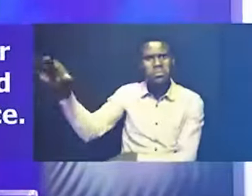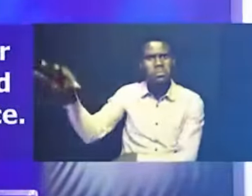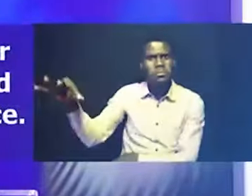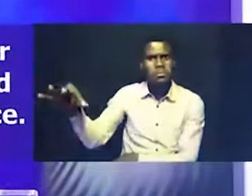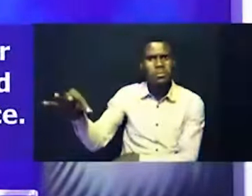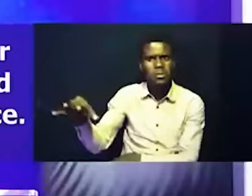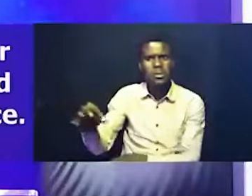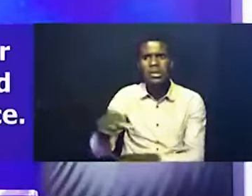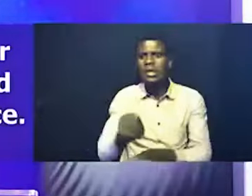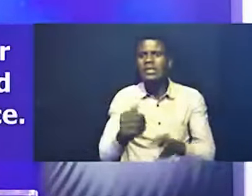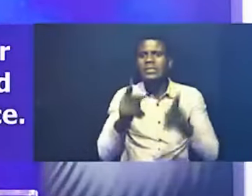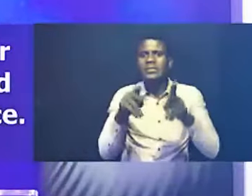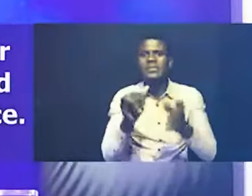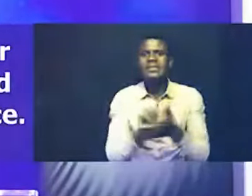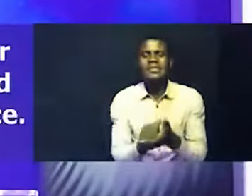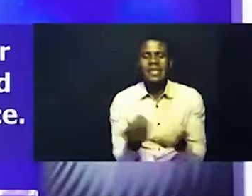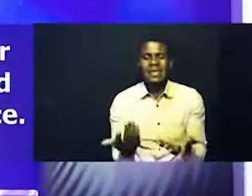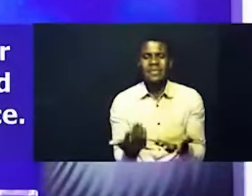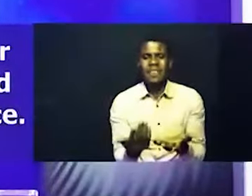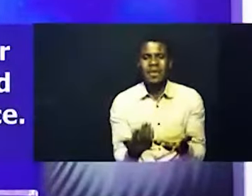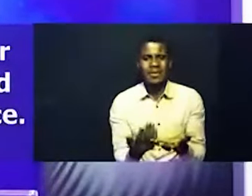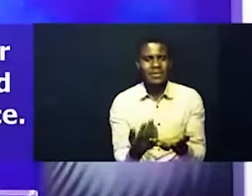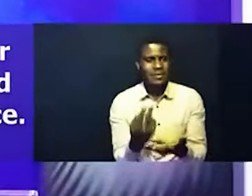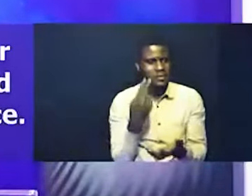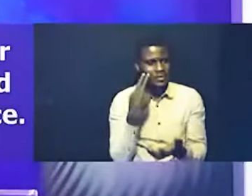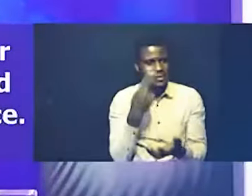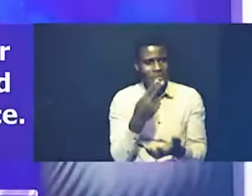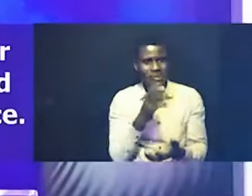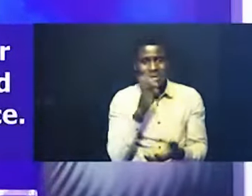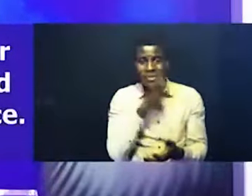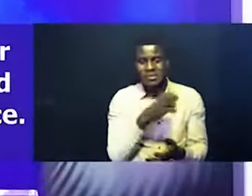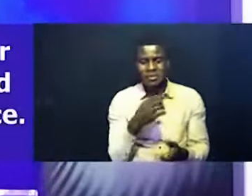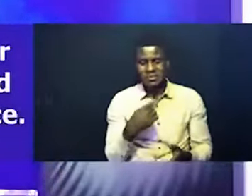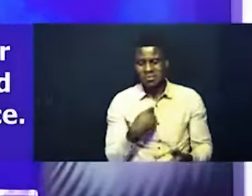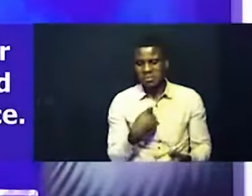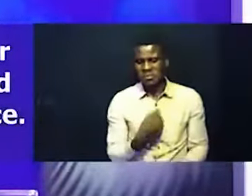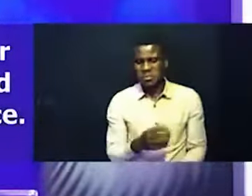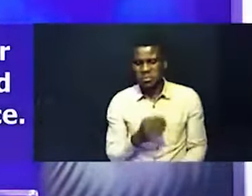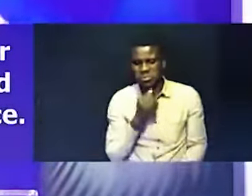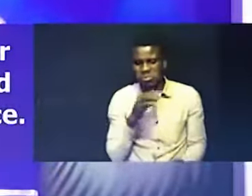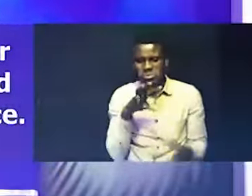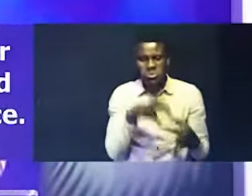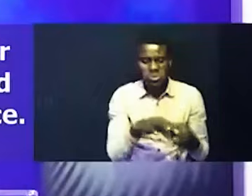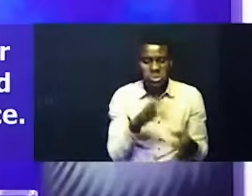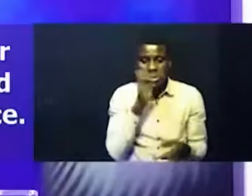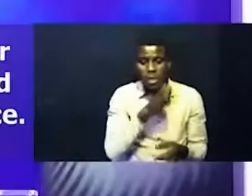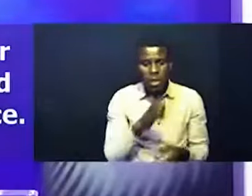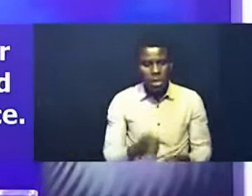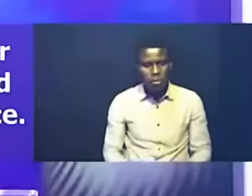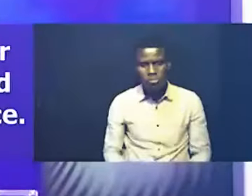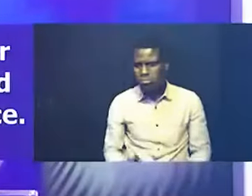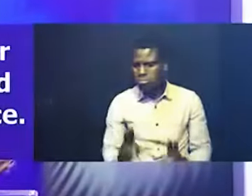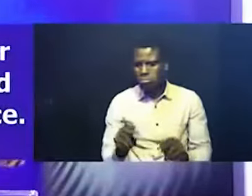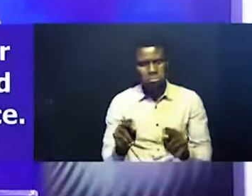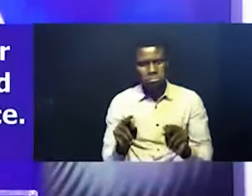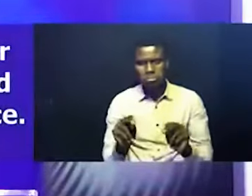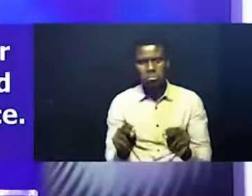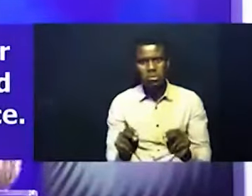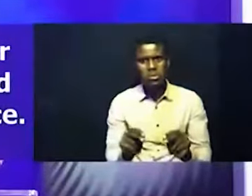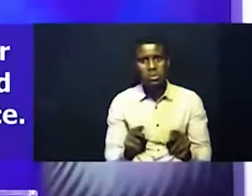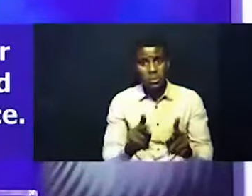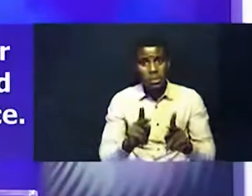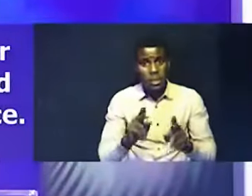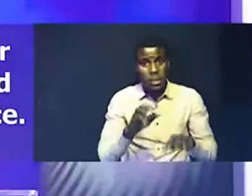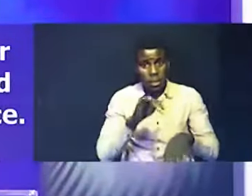becomes a prey at the workpl when you shine evil people will attack you they want you to